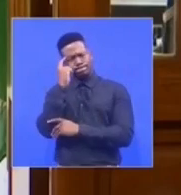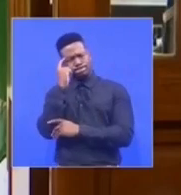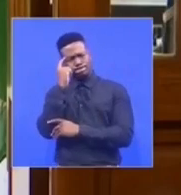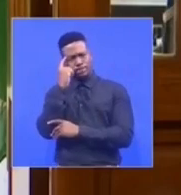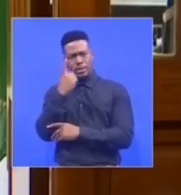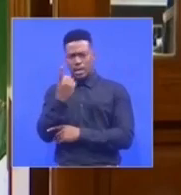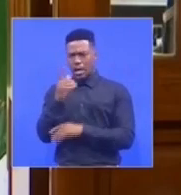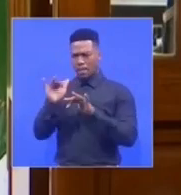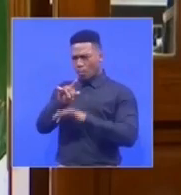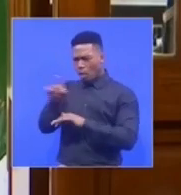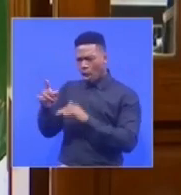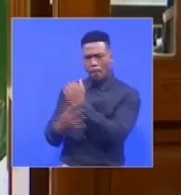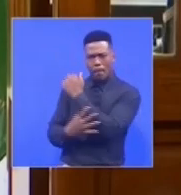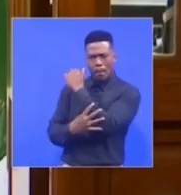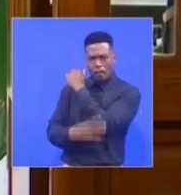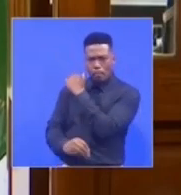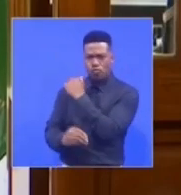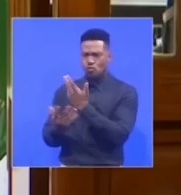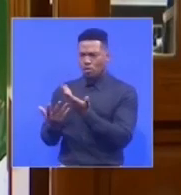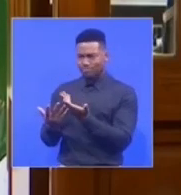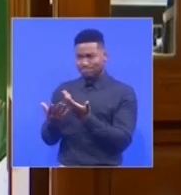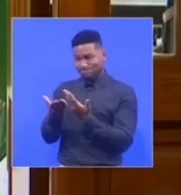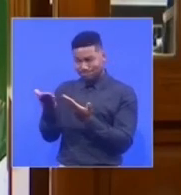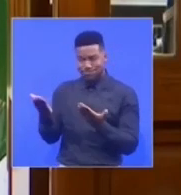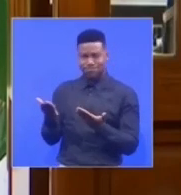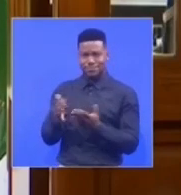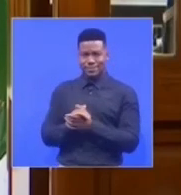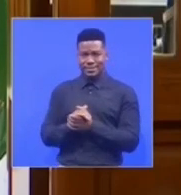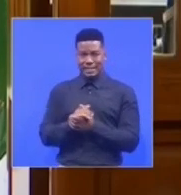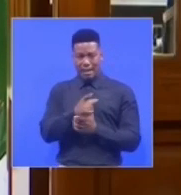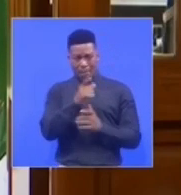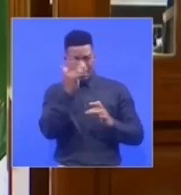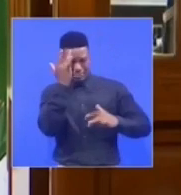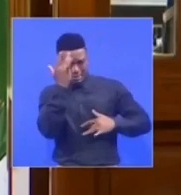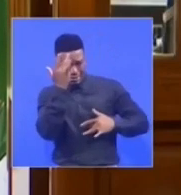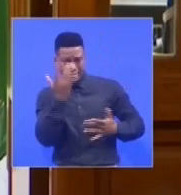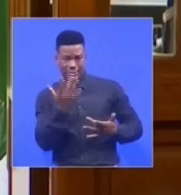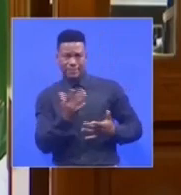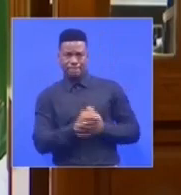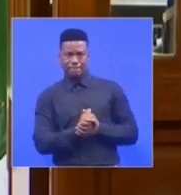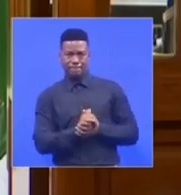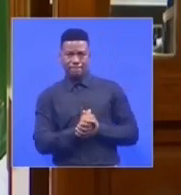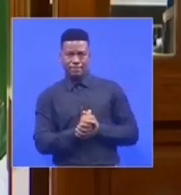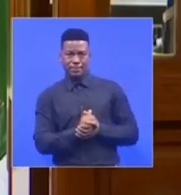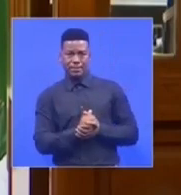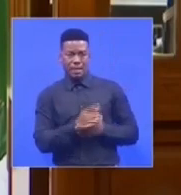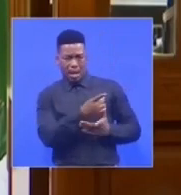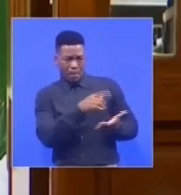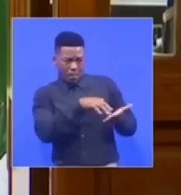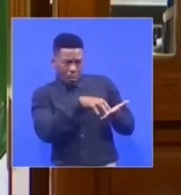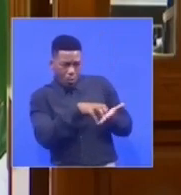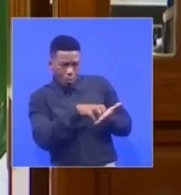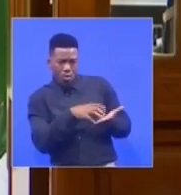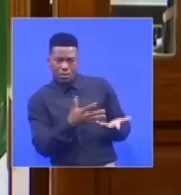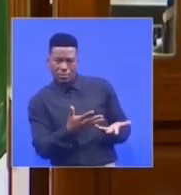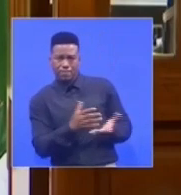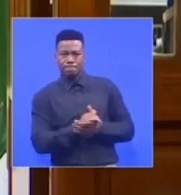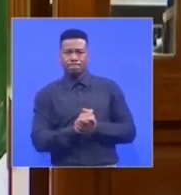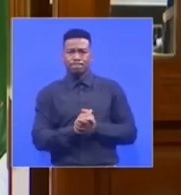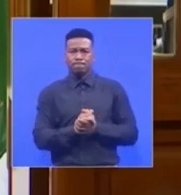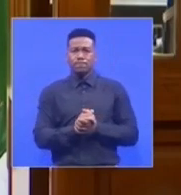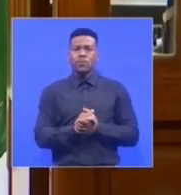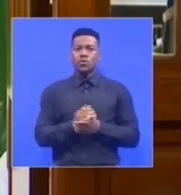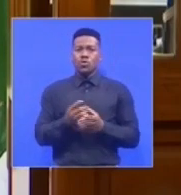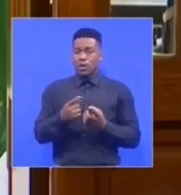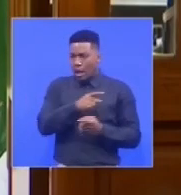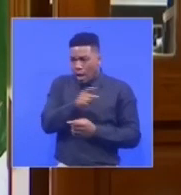are less fortunate than ourselves, the sick, vulnerable, and destitute, who